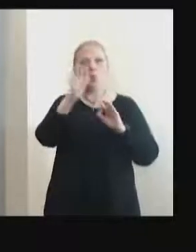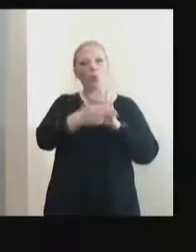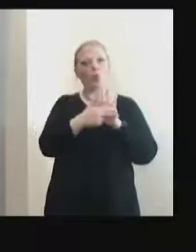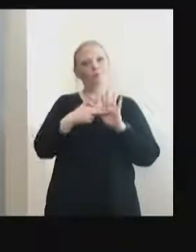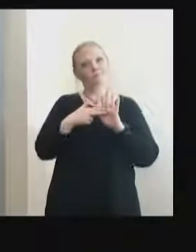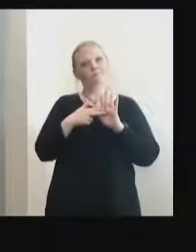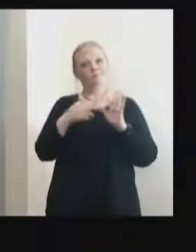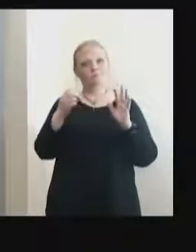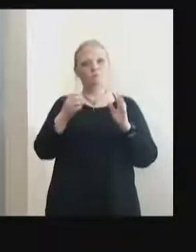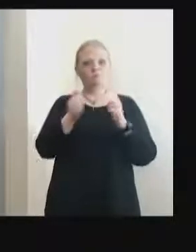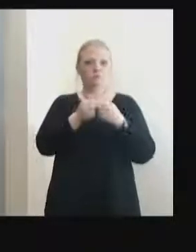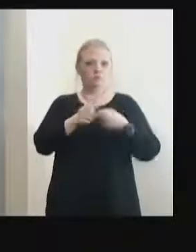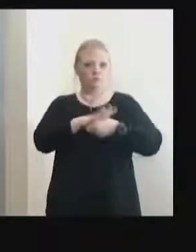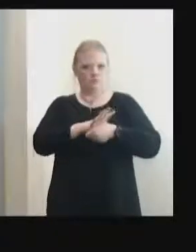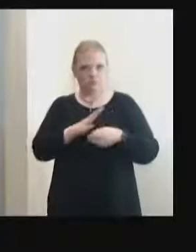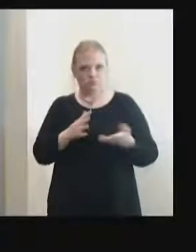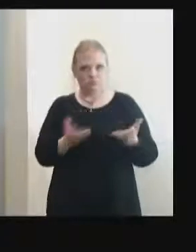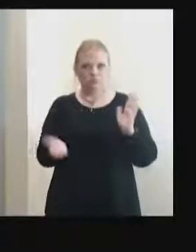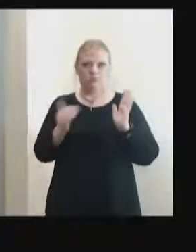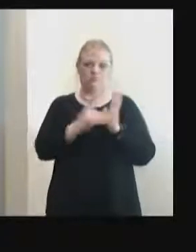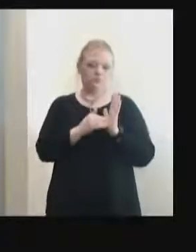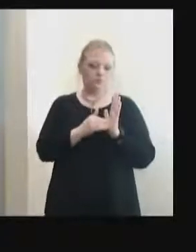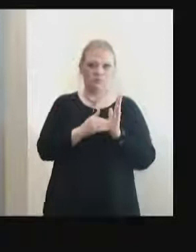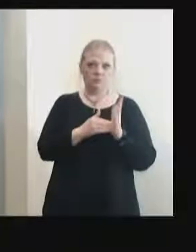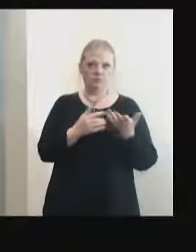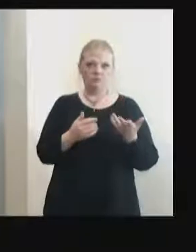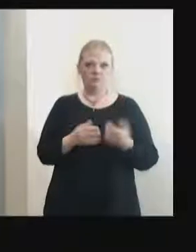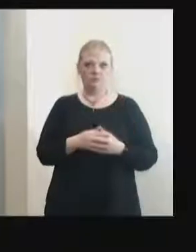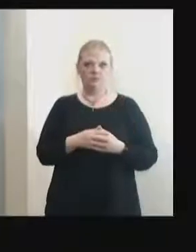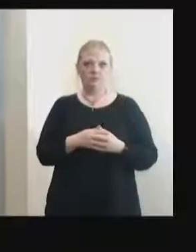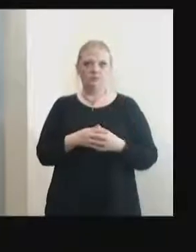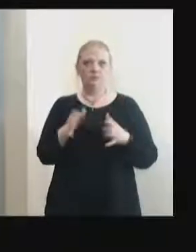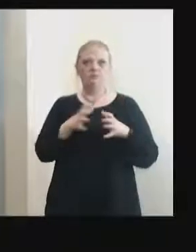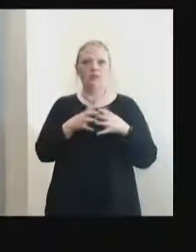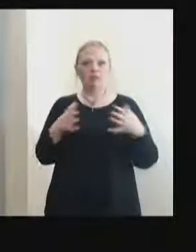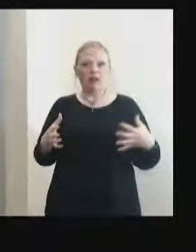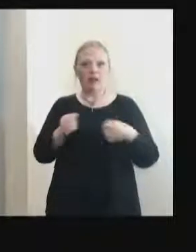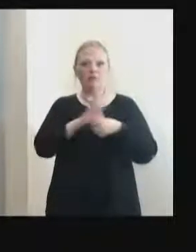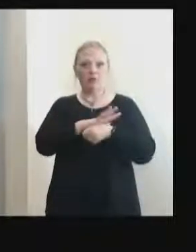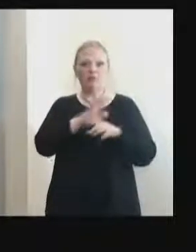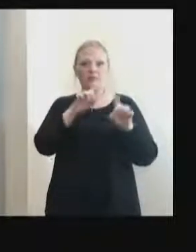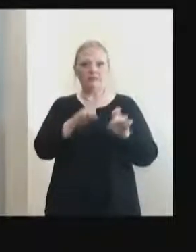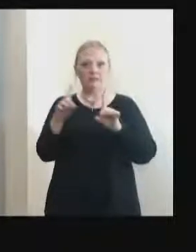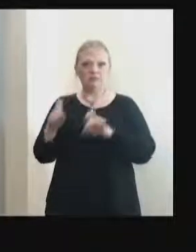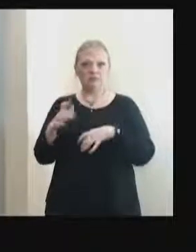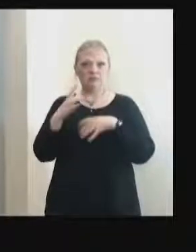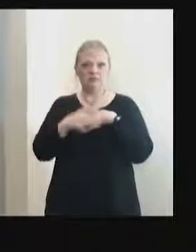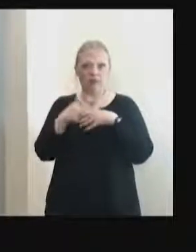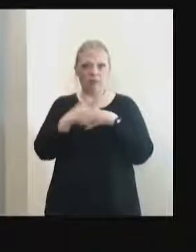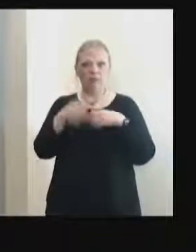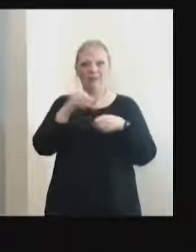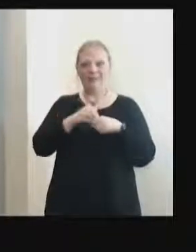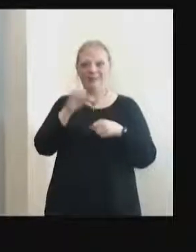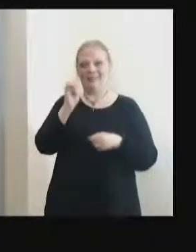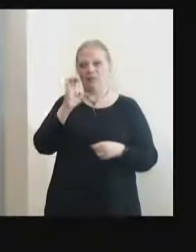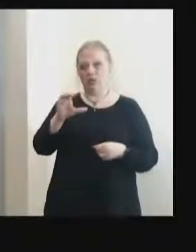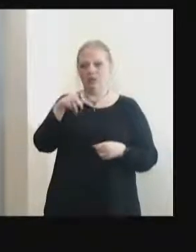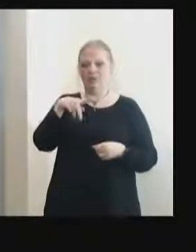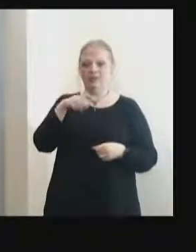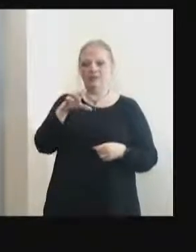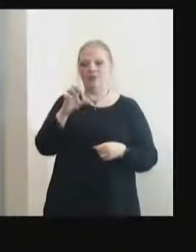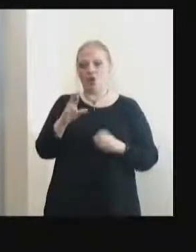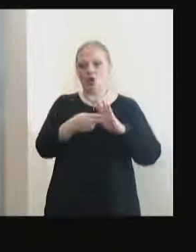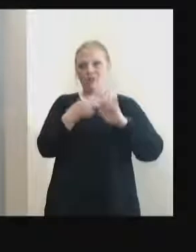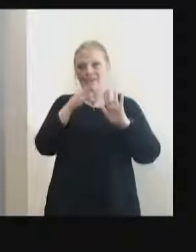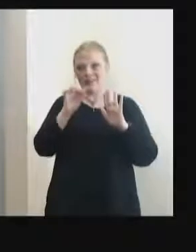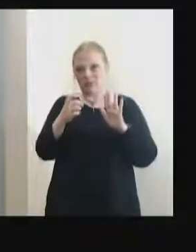with COVID-19. So again, there is a lot of COVID-19 testing available in Erie County. There's PCR